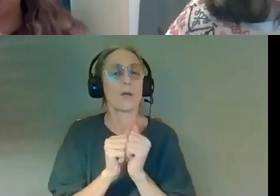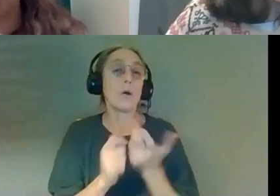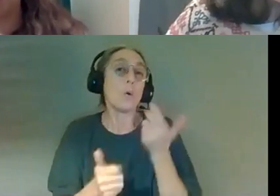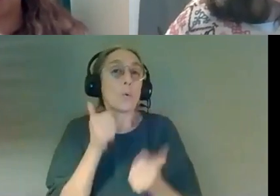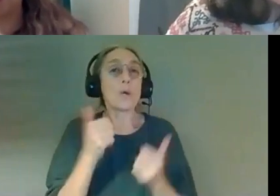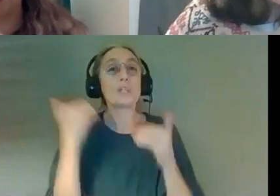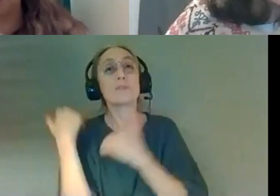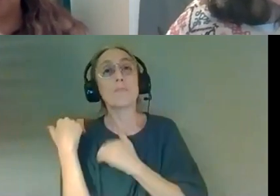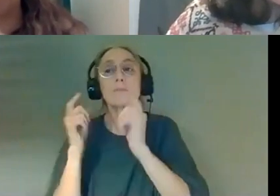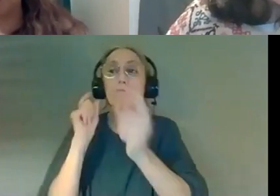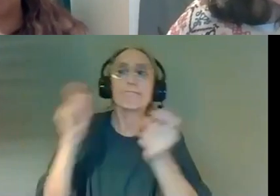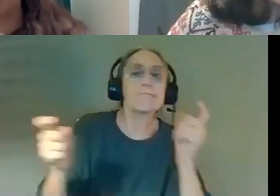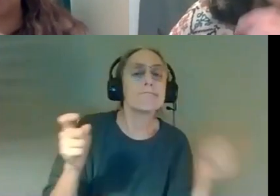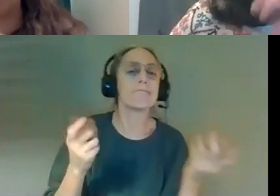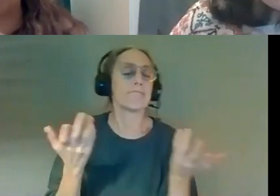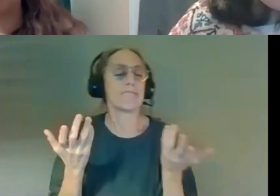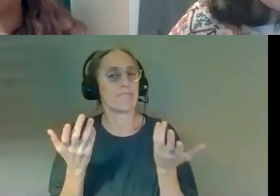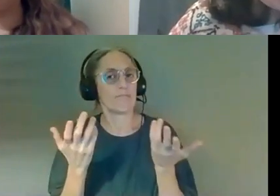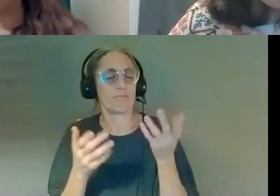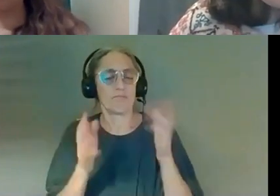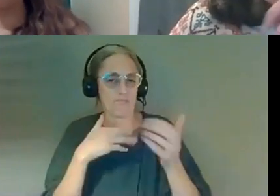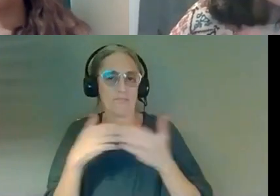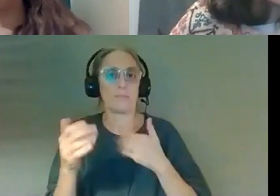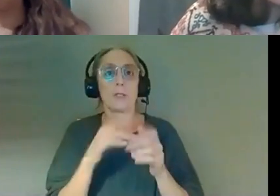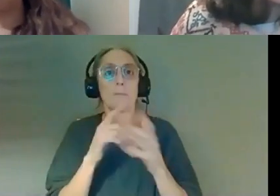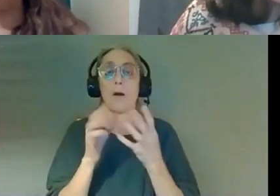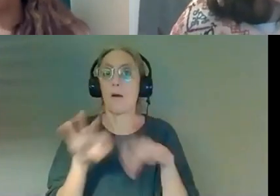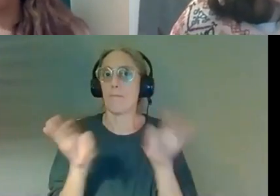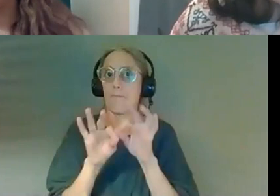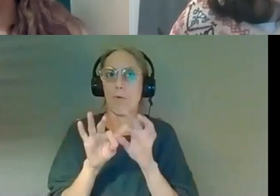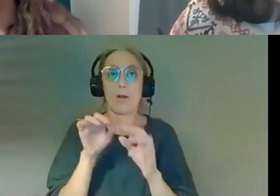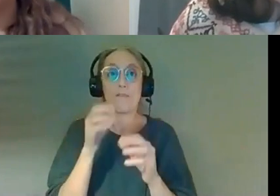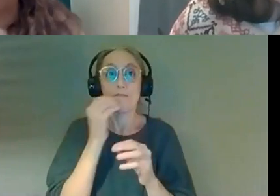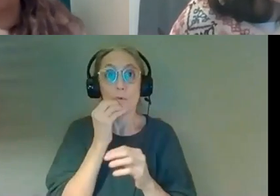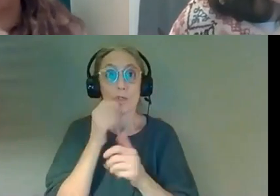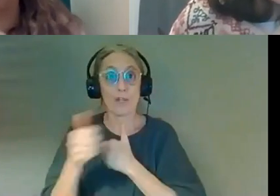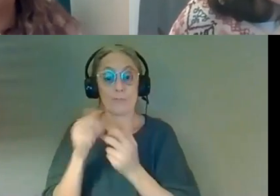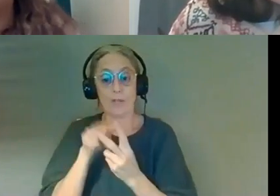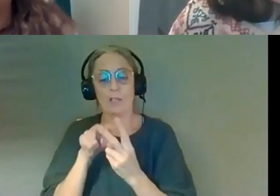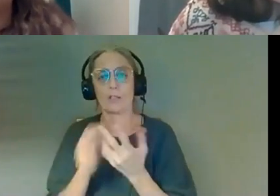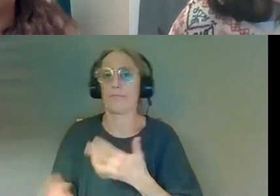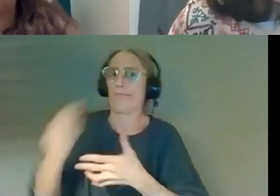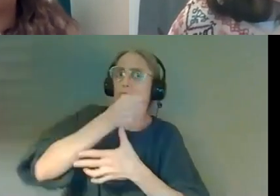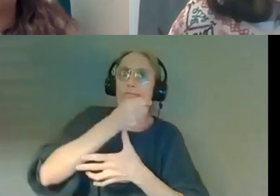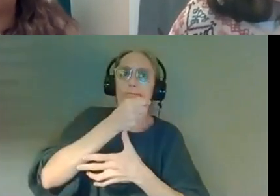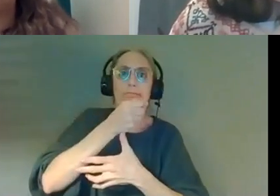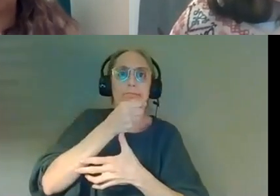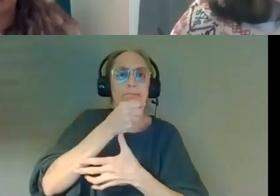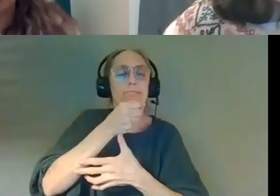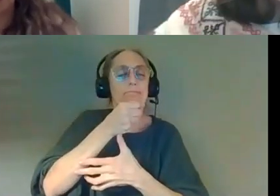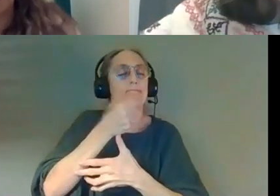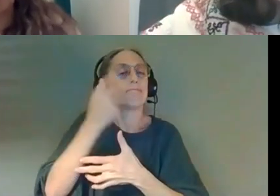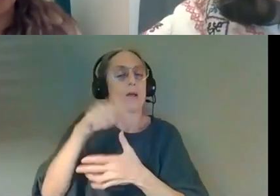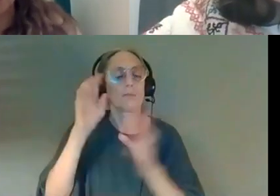top priority will be important. In the period of time right before the spring session this year, we in the House, we have these